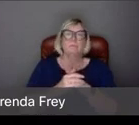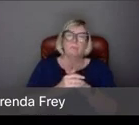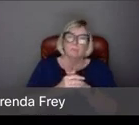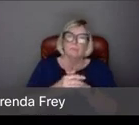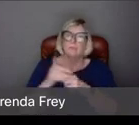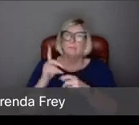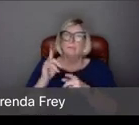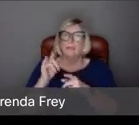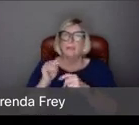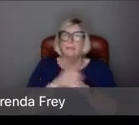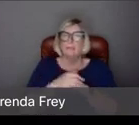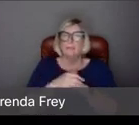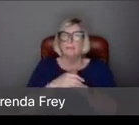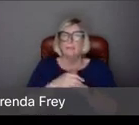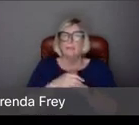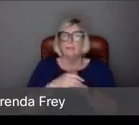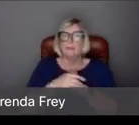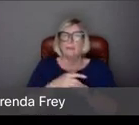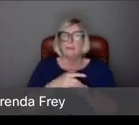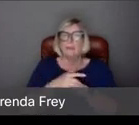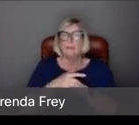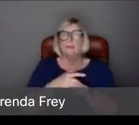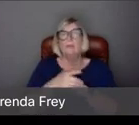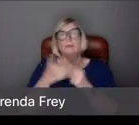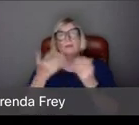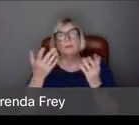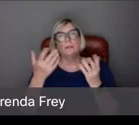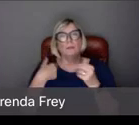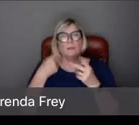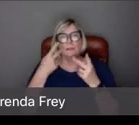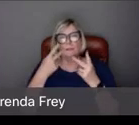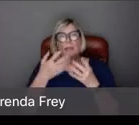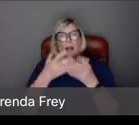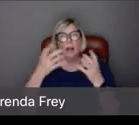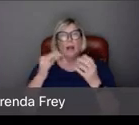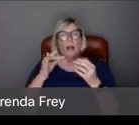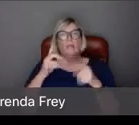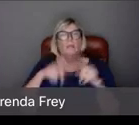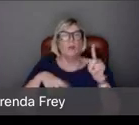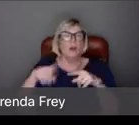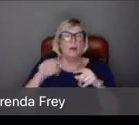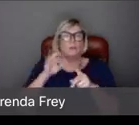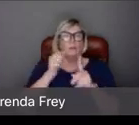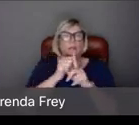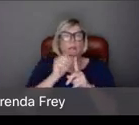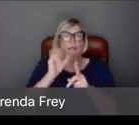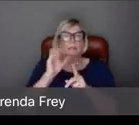Lila? Who's the two? What type of scams do we see the most? Well, we see a lot of variety of scams. A lot of ones now we're seeing